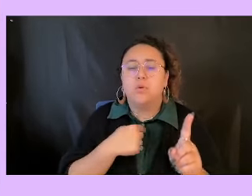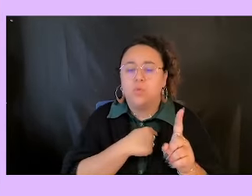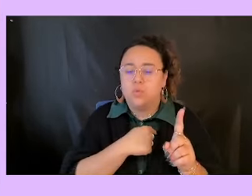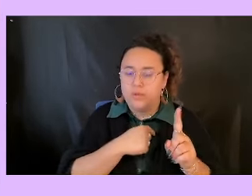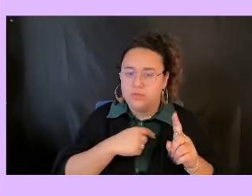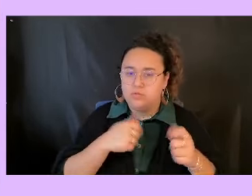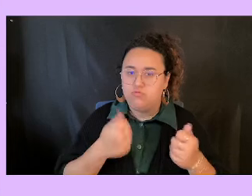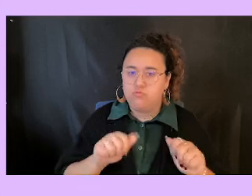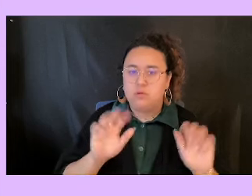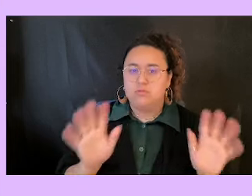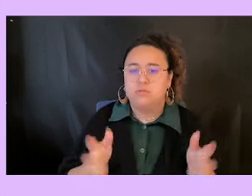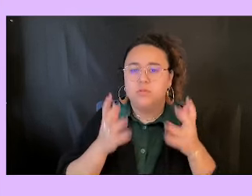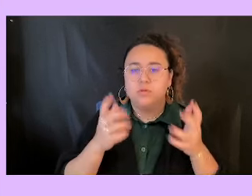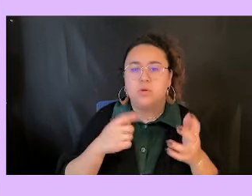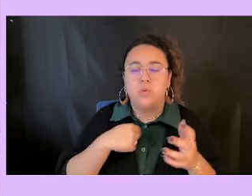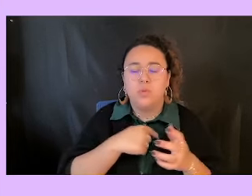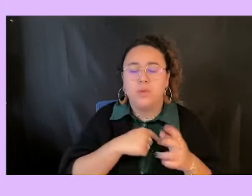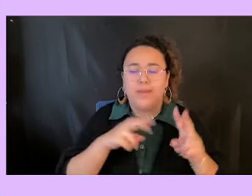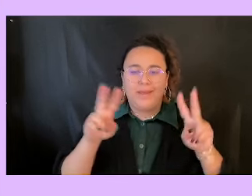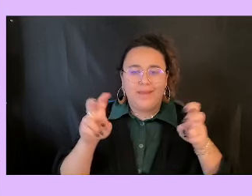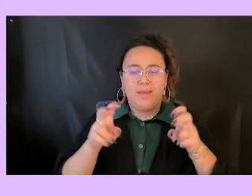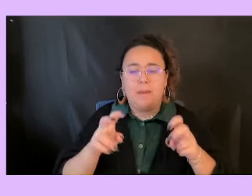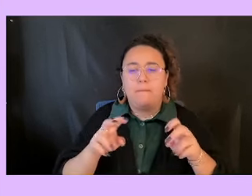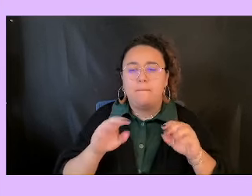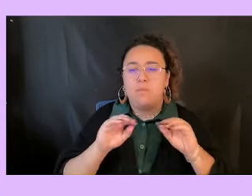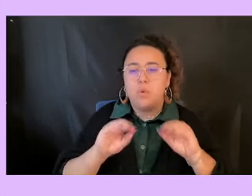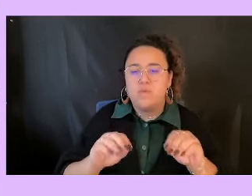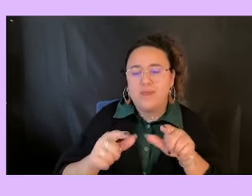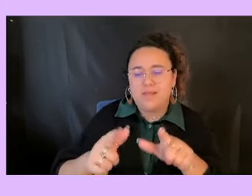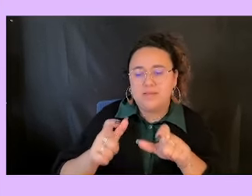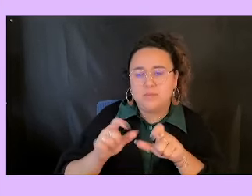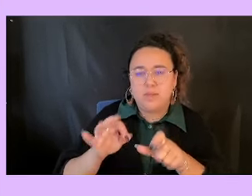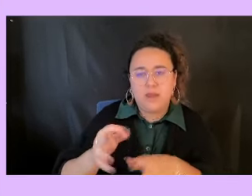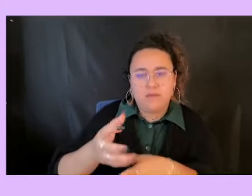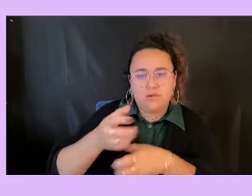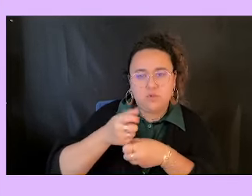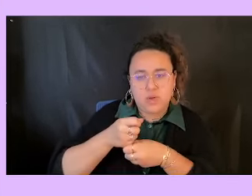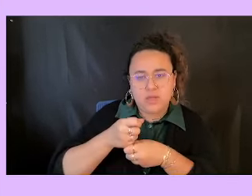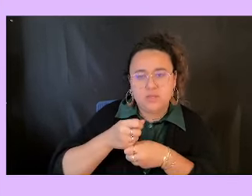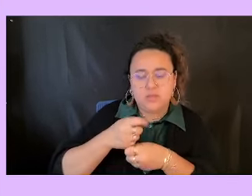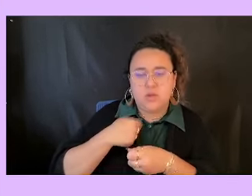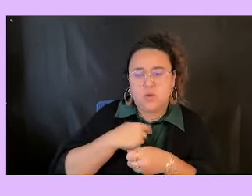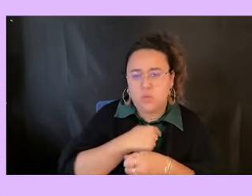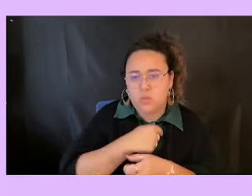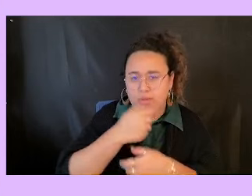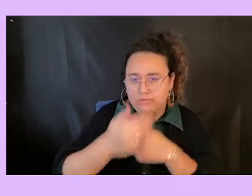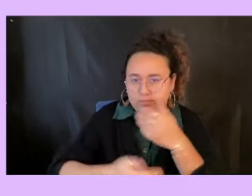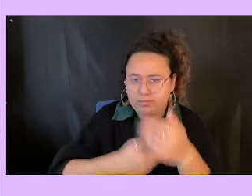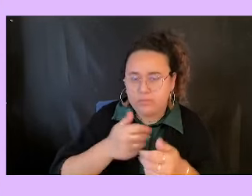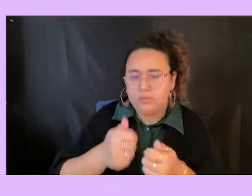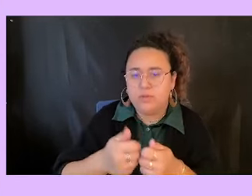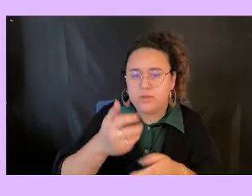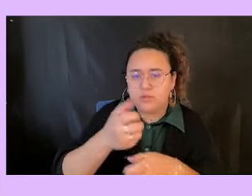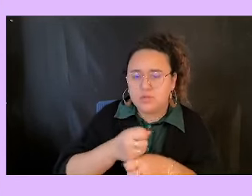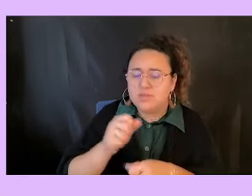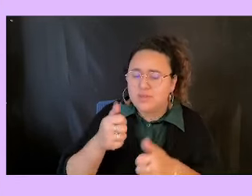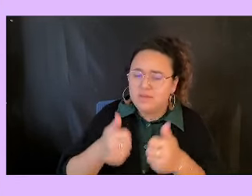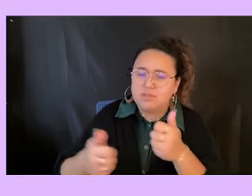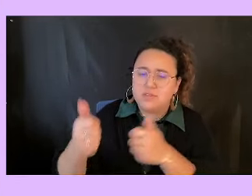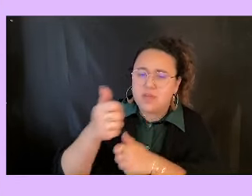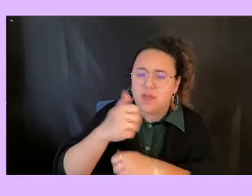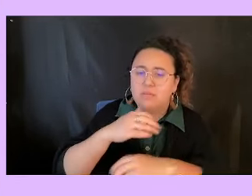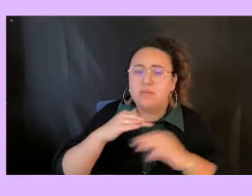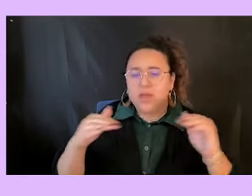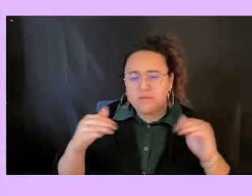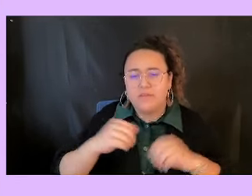know, moving at the speed of trust. And yes, there is the like top level security and all that, but then like you talk about getting